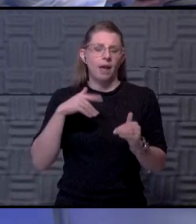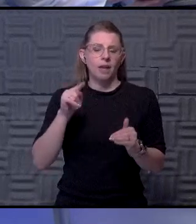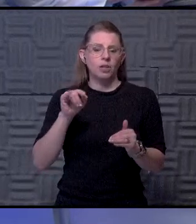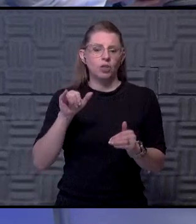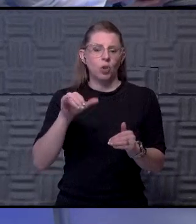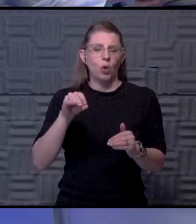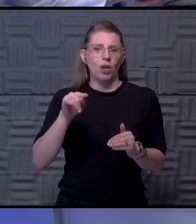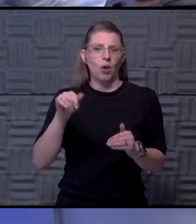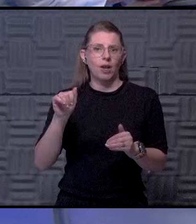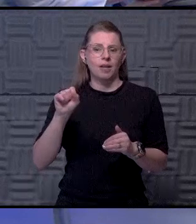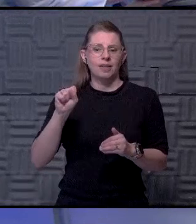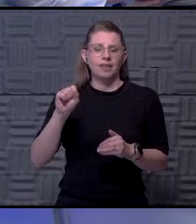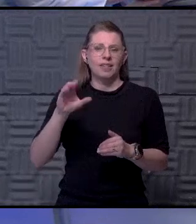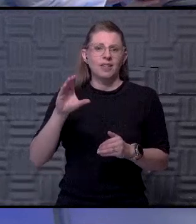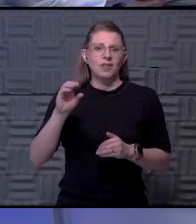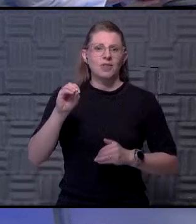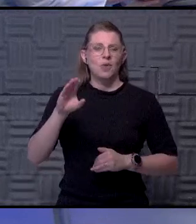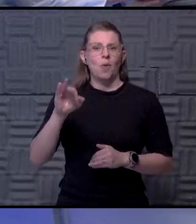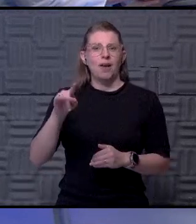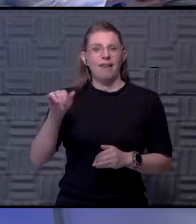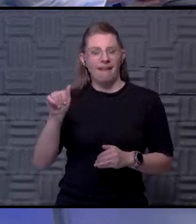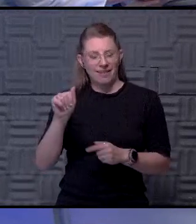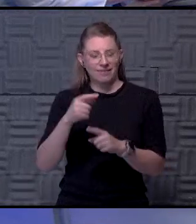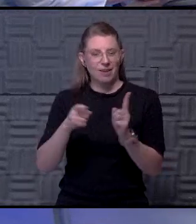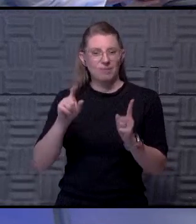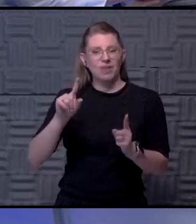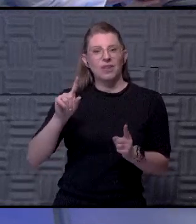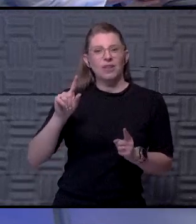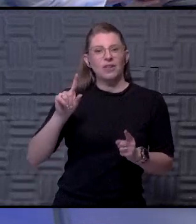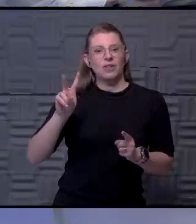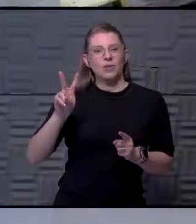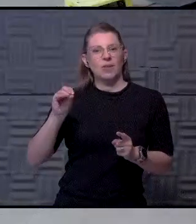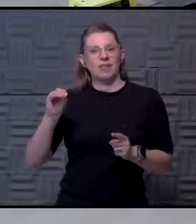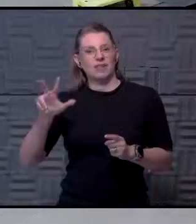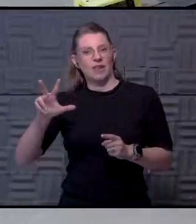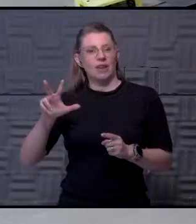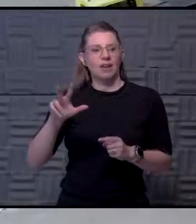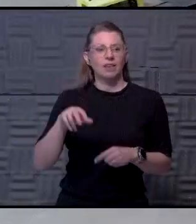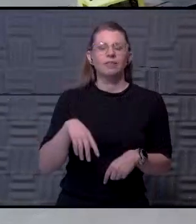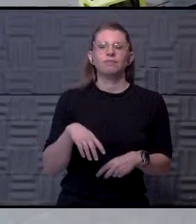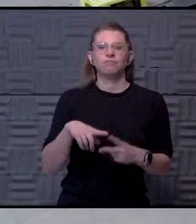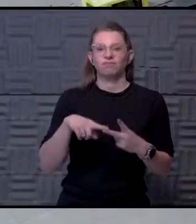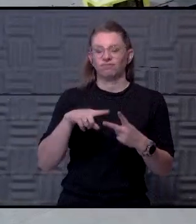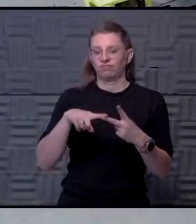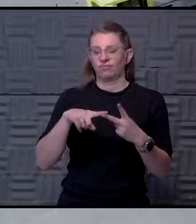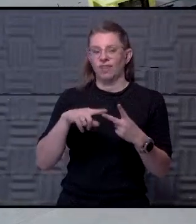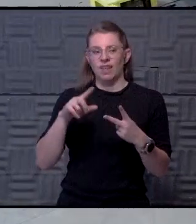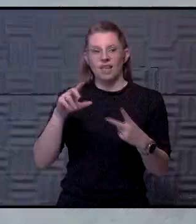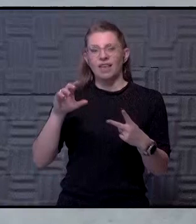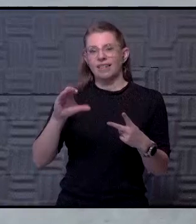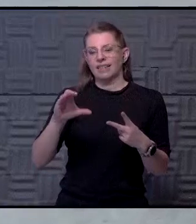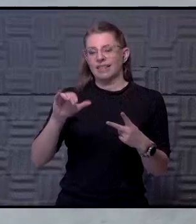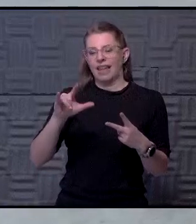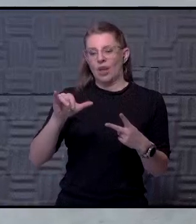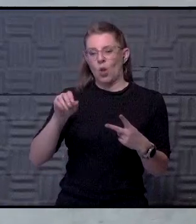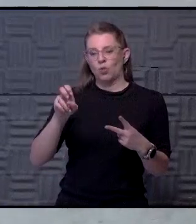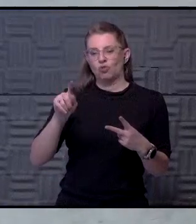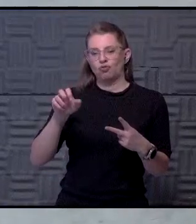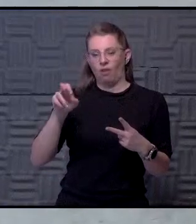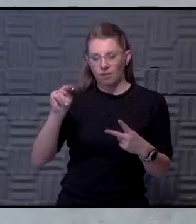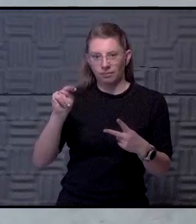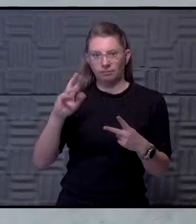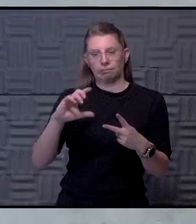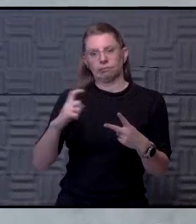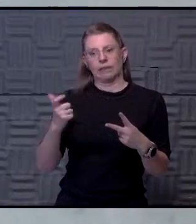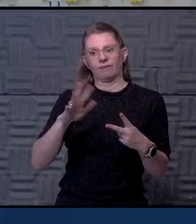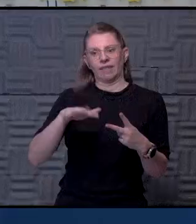Sequoia from 2003 to 200,000 miles on it, and a 55-ton cyclotron, which is still bigger than my Toyota Sequoia. So this is really big.